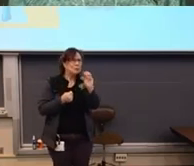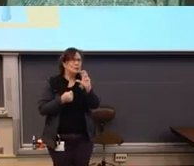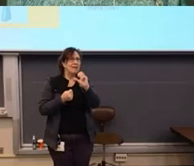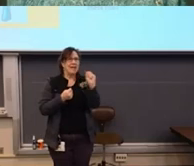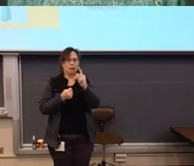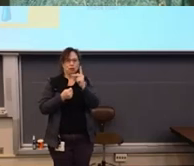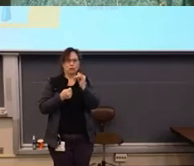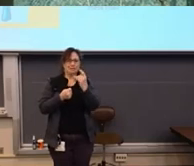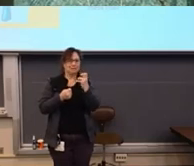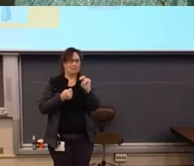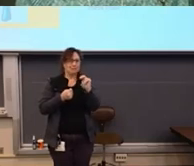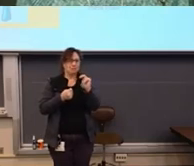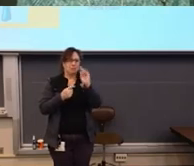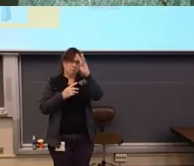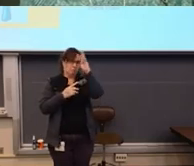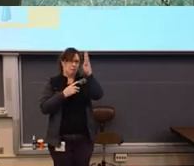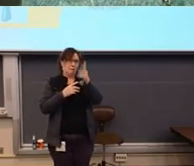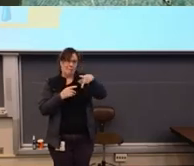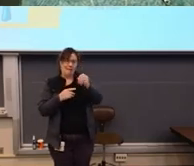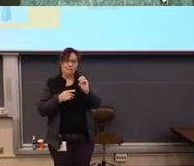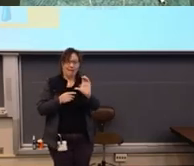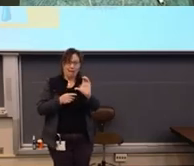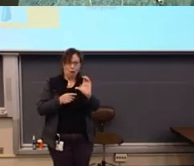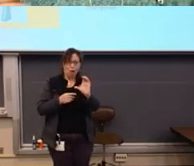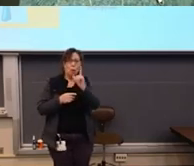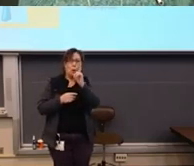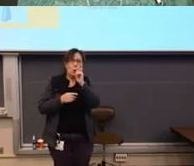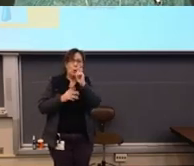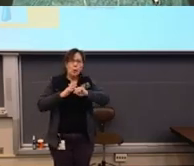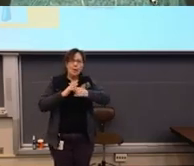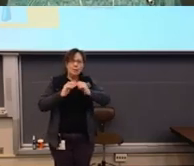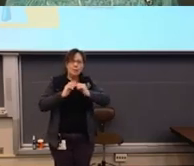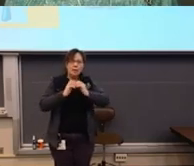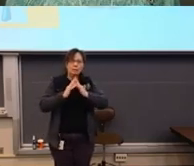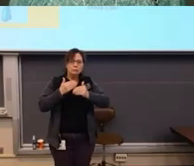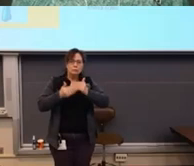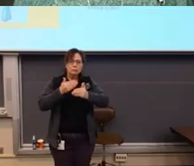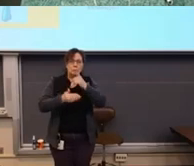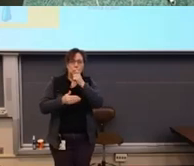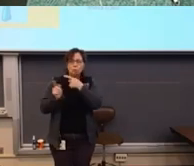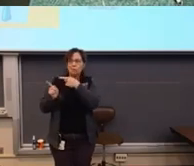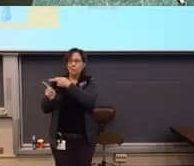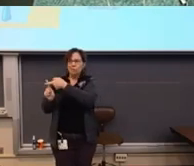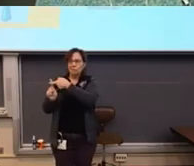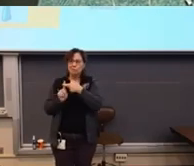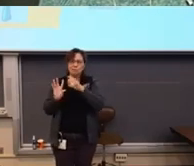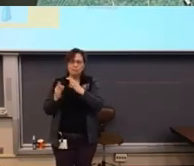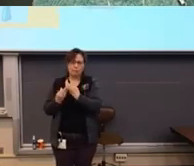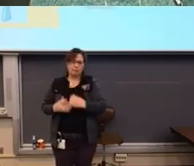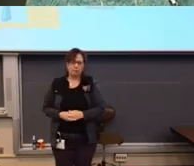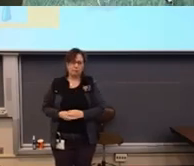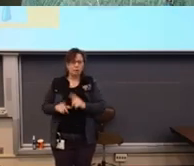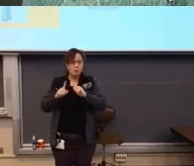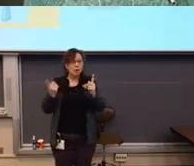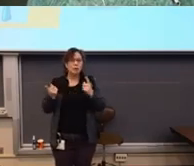care, they're the ones who have to really implement a lot of that. So we draw them in. But we often do that without